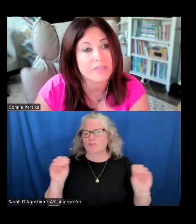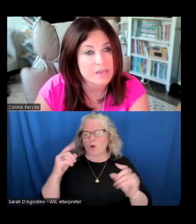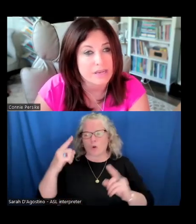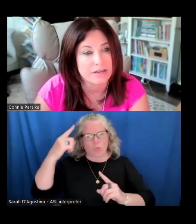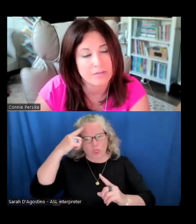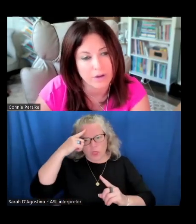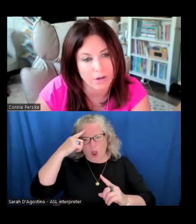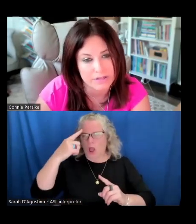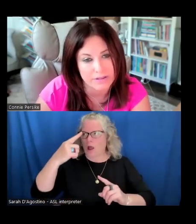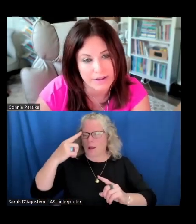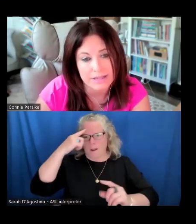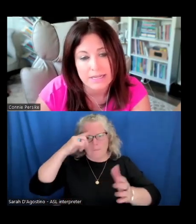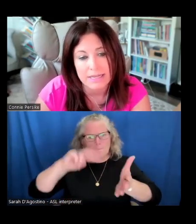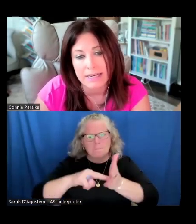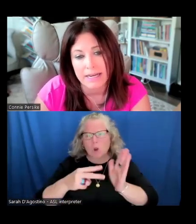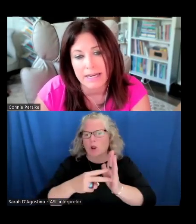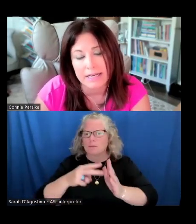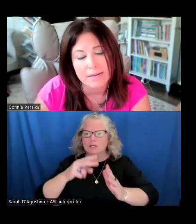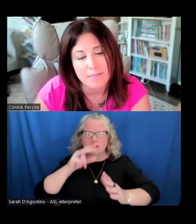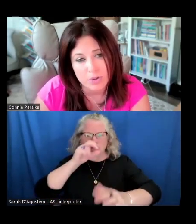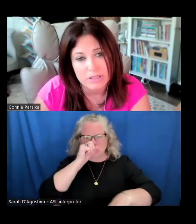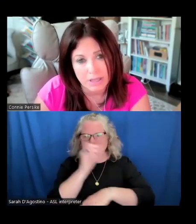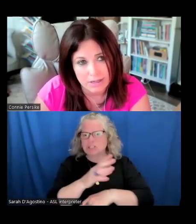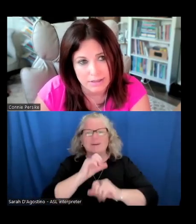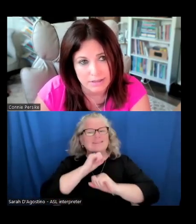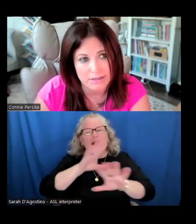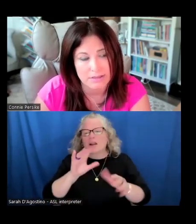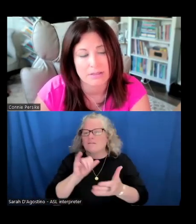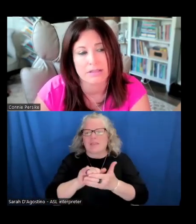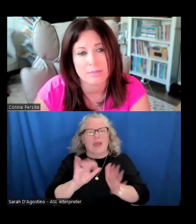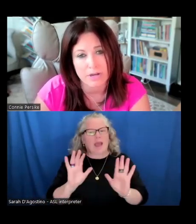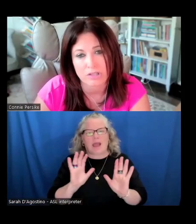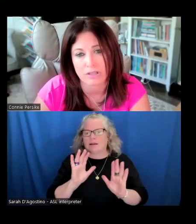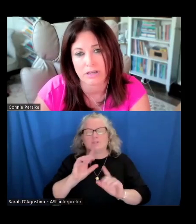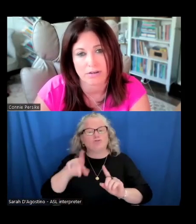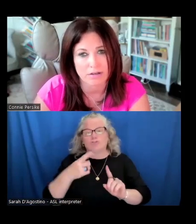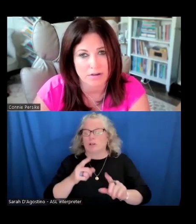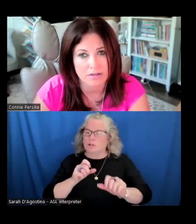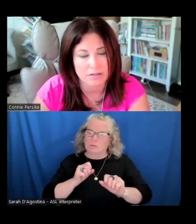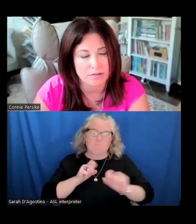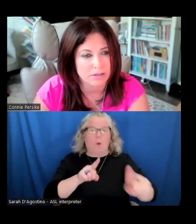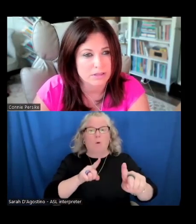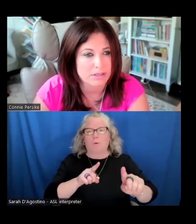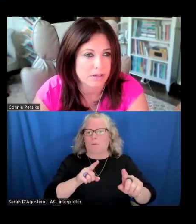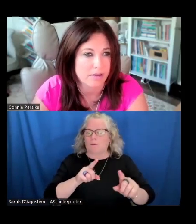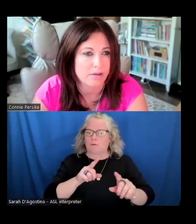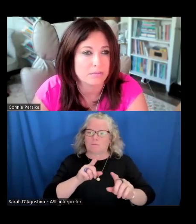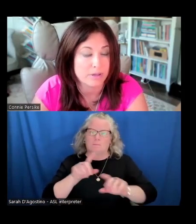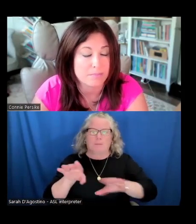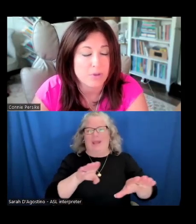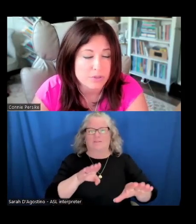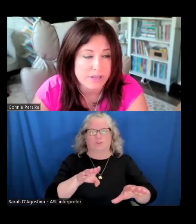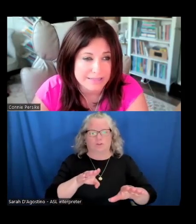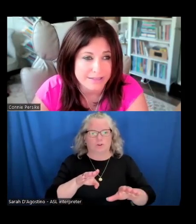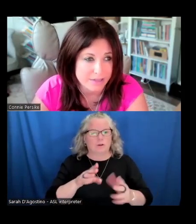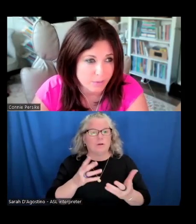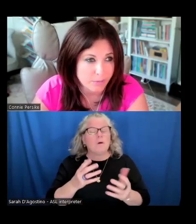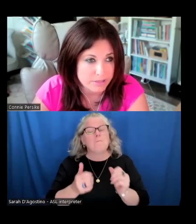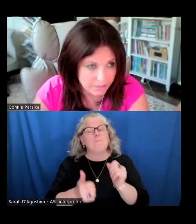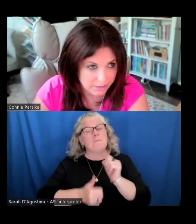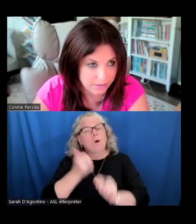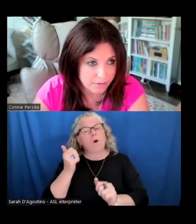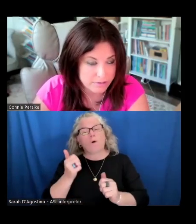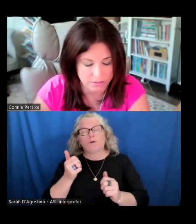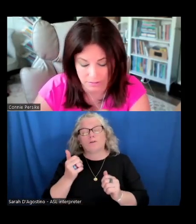cognitive thinking involved in that. And in most cases, especially in our young students, but in most cases, that's